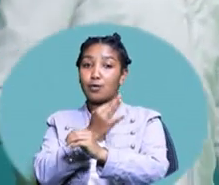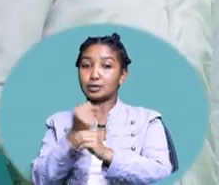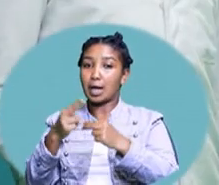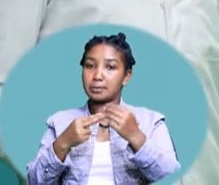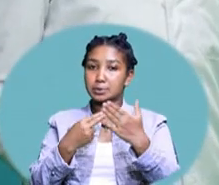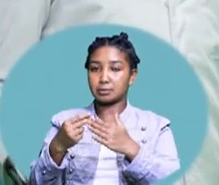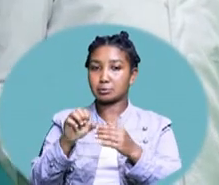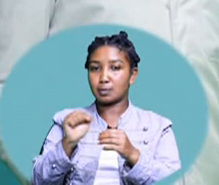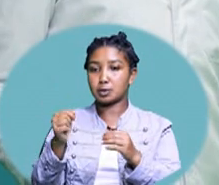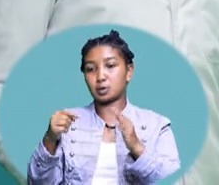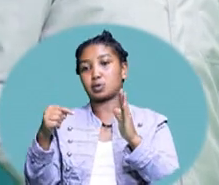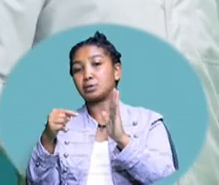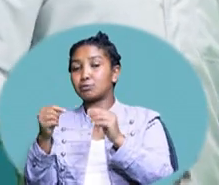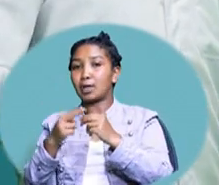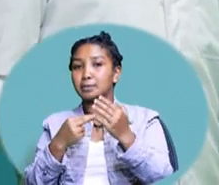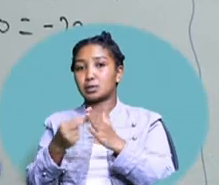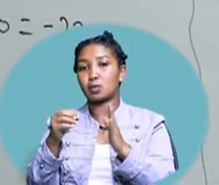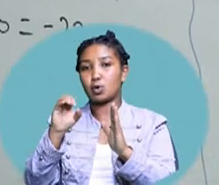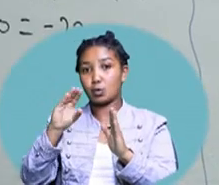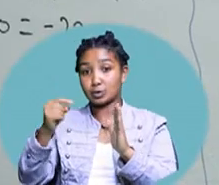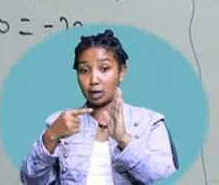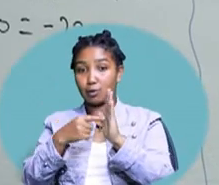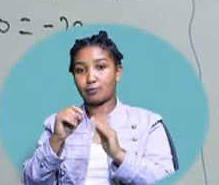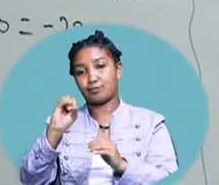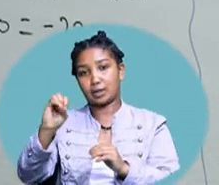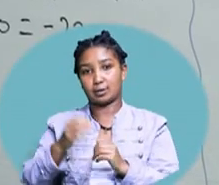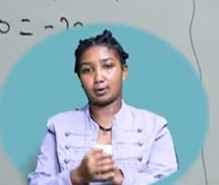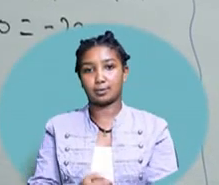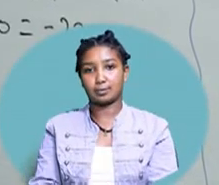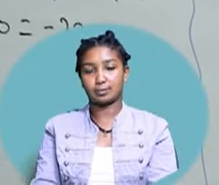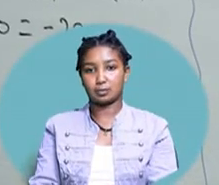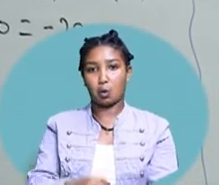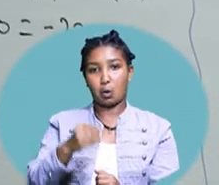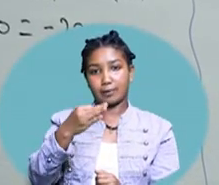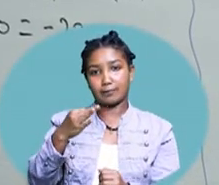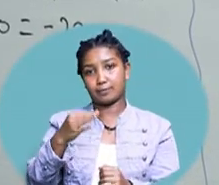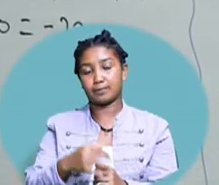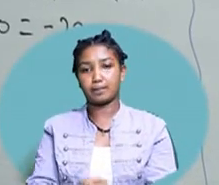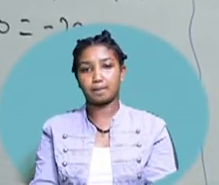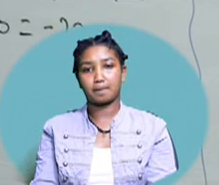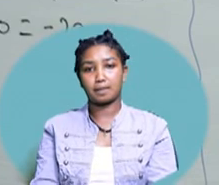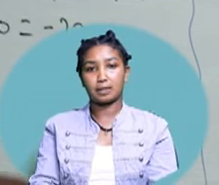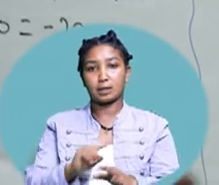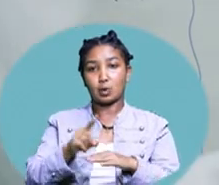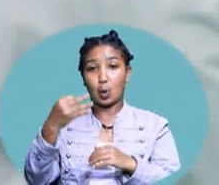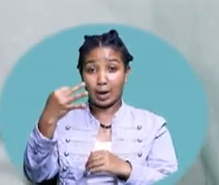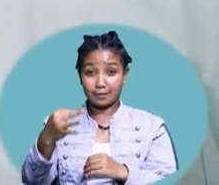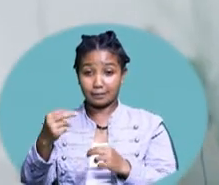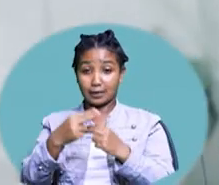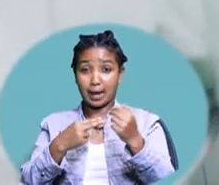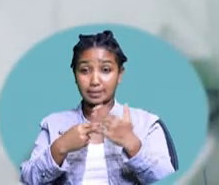times displacement times cosine of theta using magnitude, or it's also possible to use F dot S vectorially.